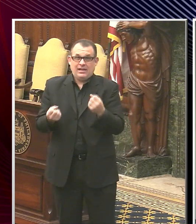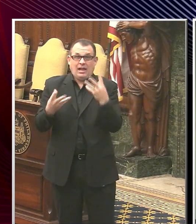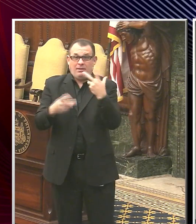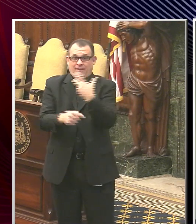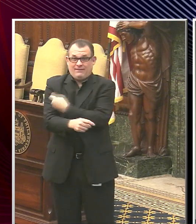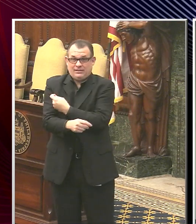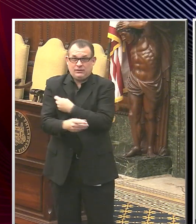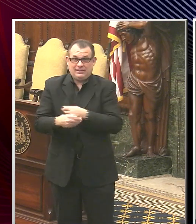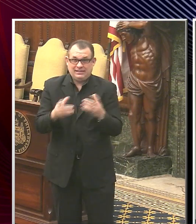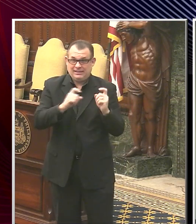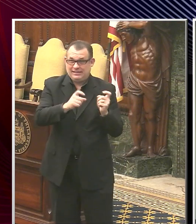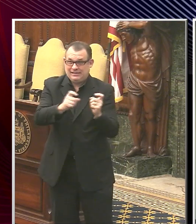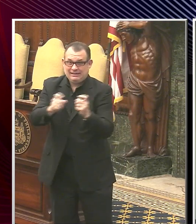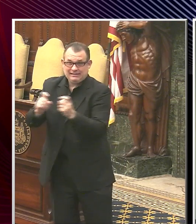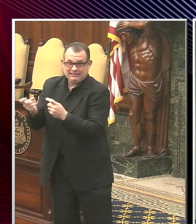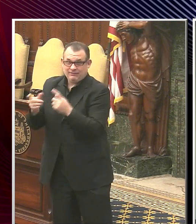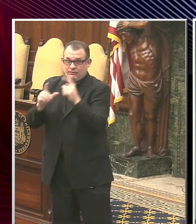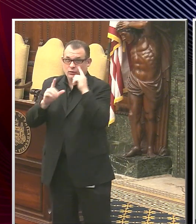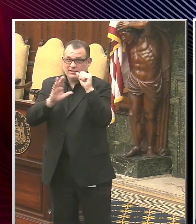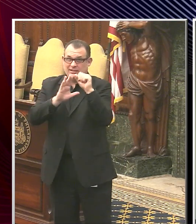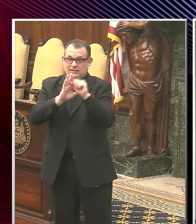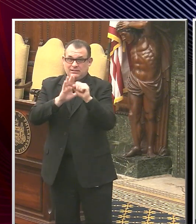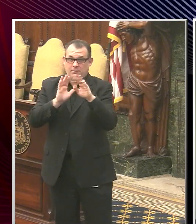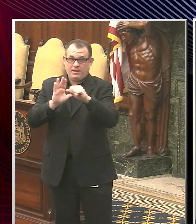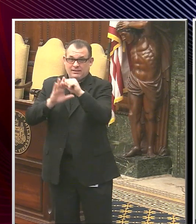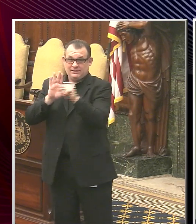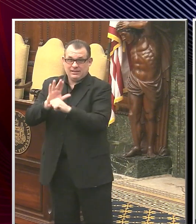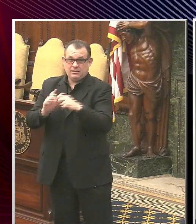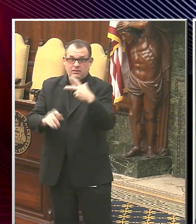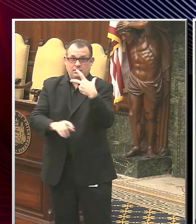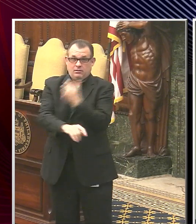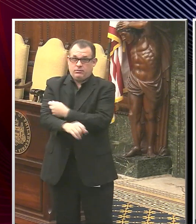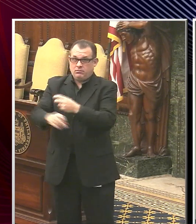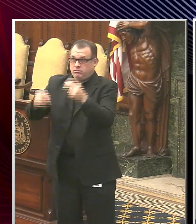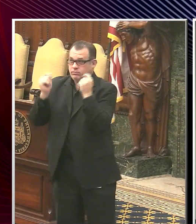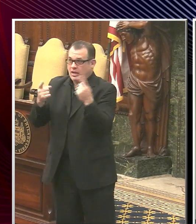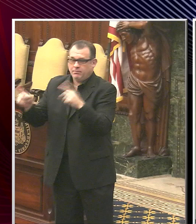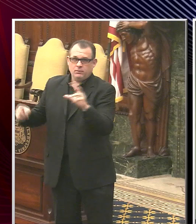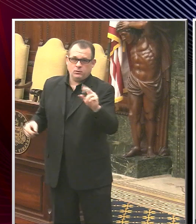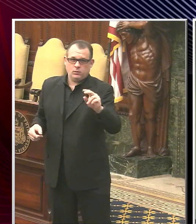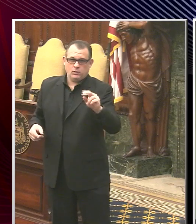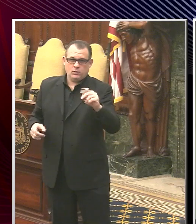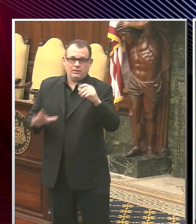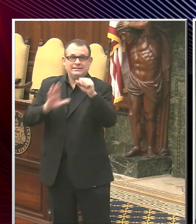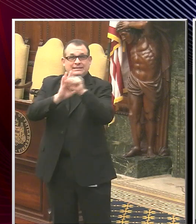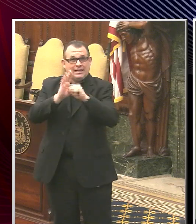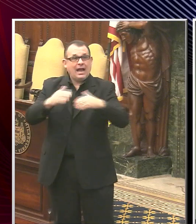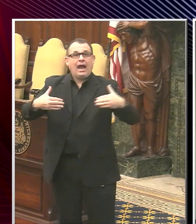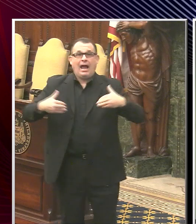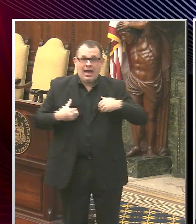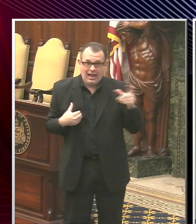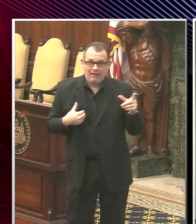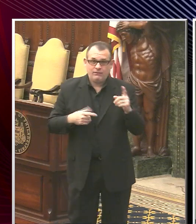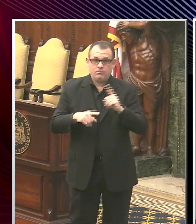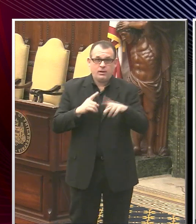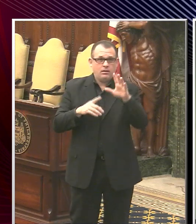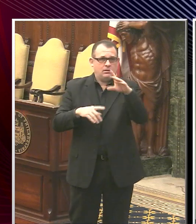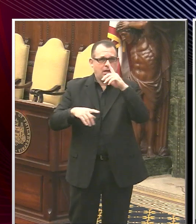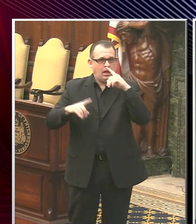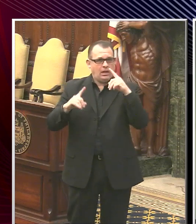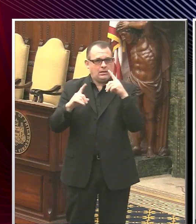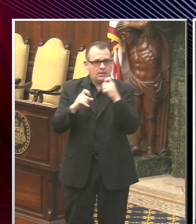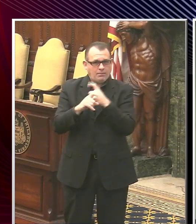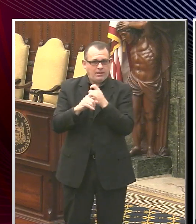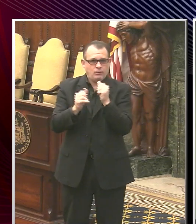the vaccine to the states doesn't mean that they get into people's arms. There's a lot of steps that need to take place. It's a complicated vaccine with different